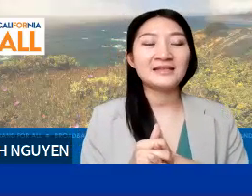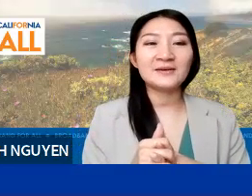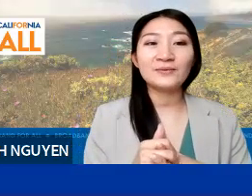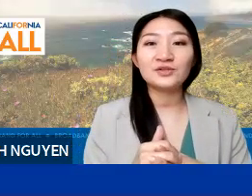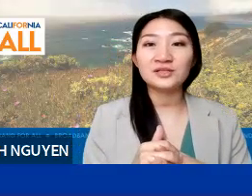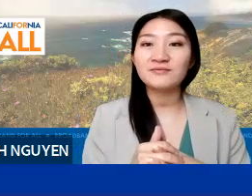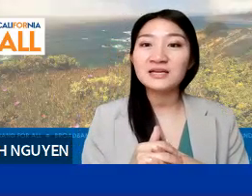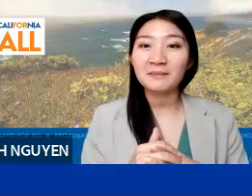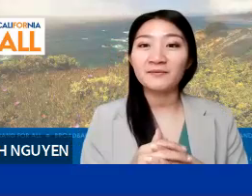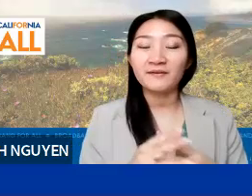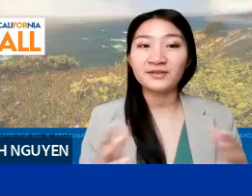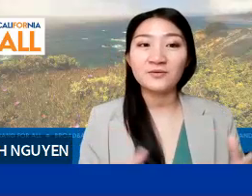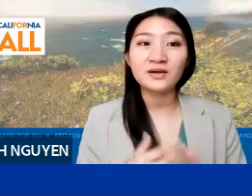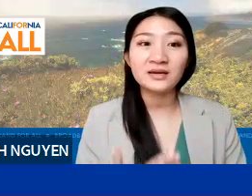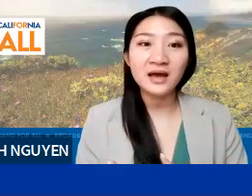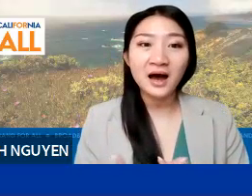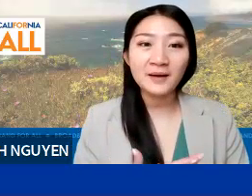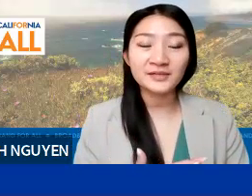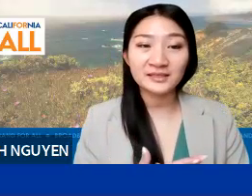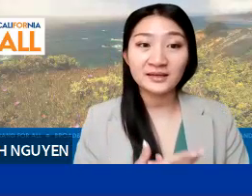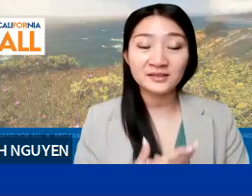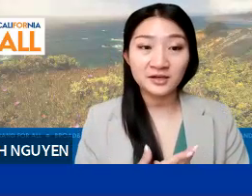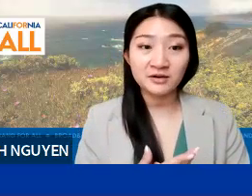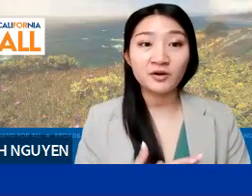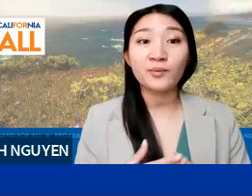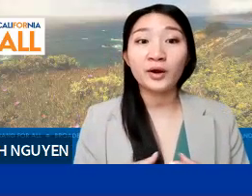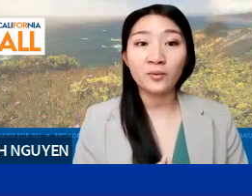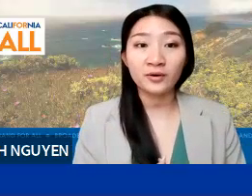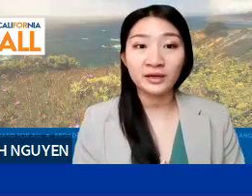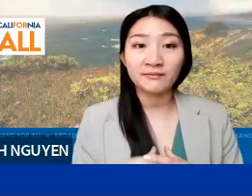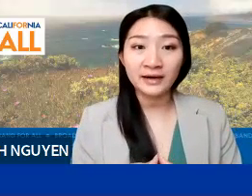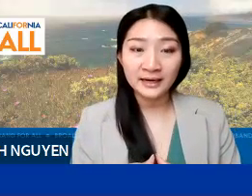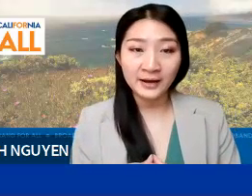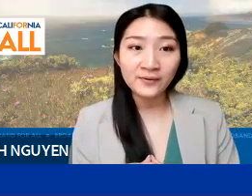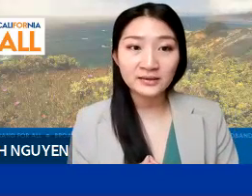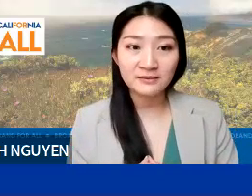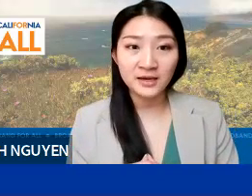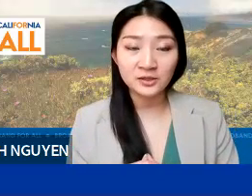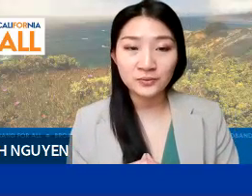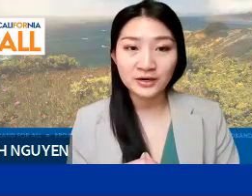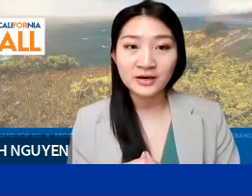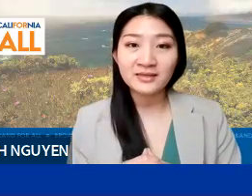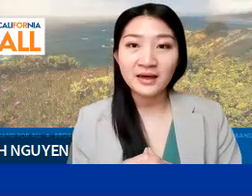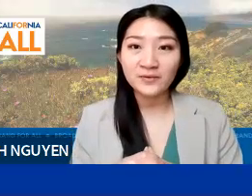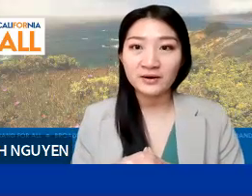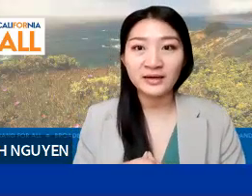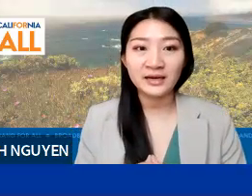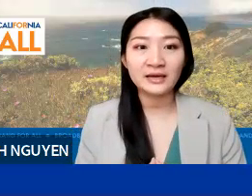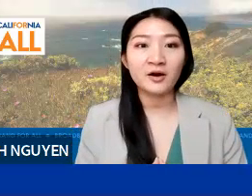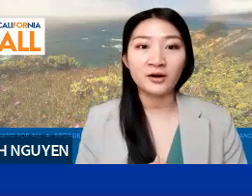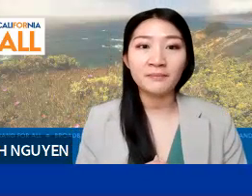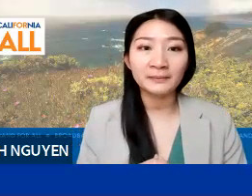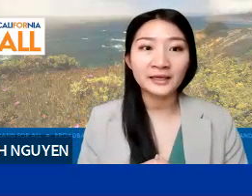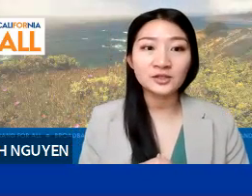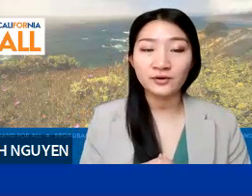Perfect. And so just a recap of everything we discussed here, our priority right now is to make sure that we are